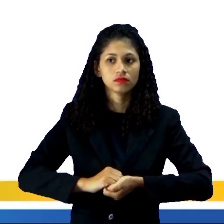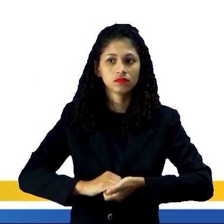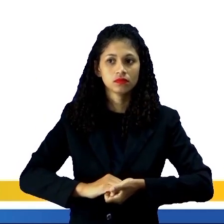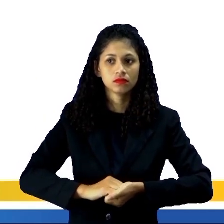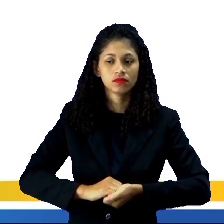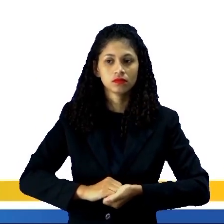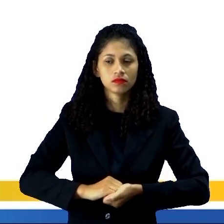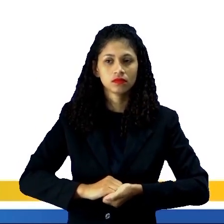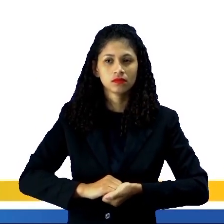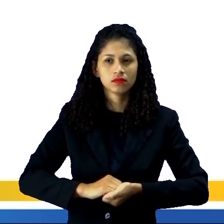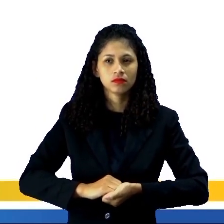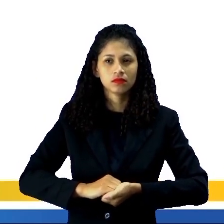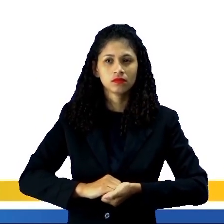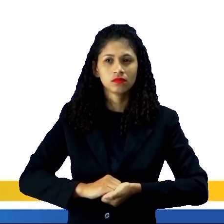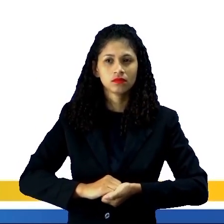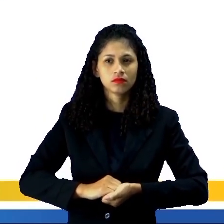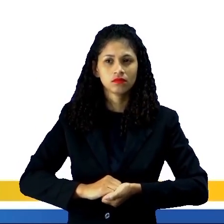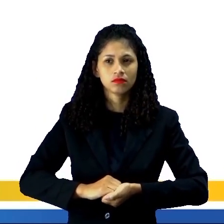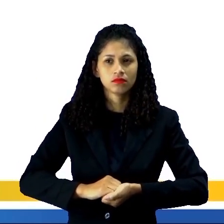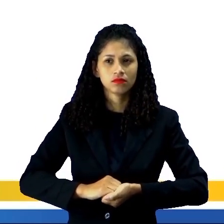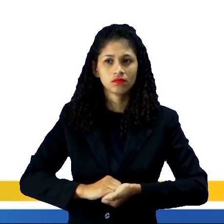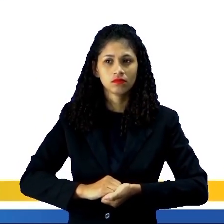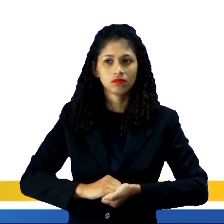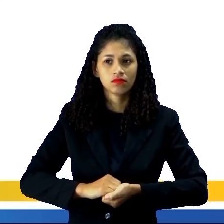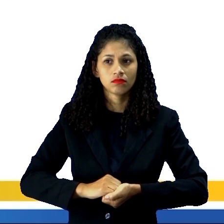from platform 2.